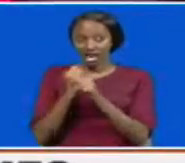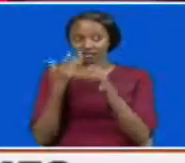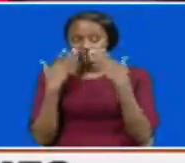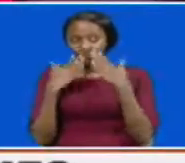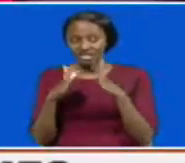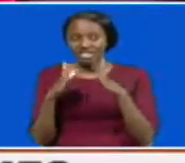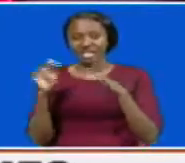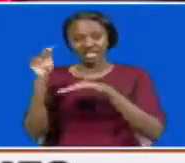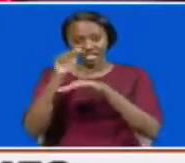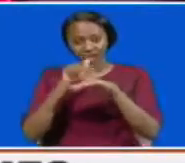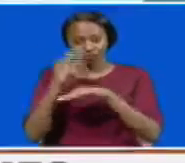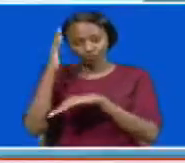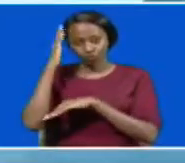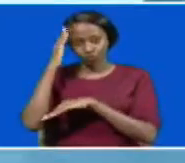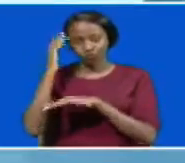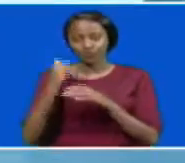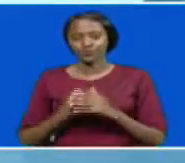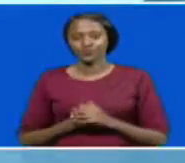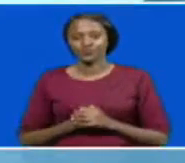nationals.